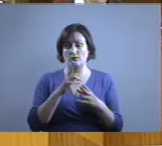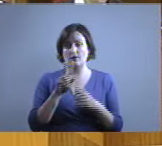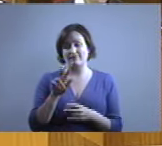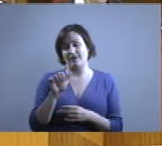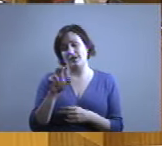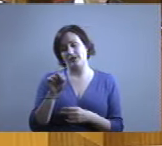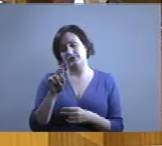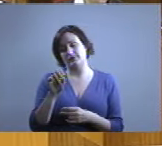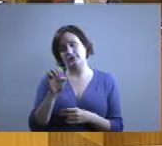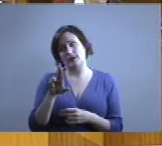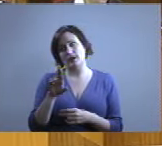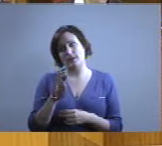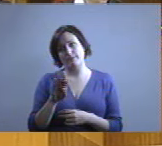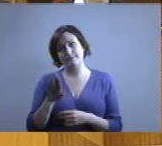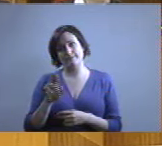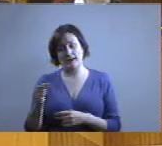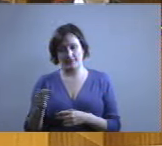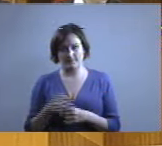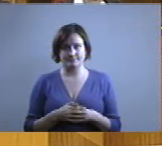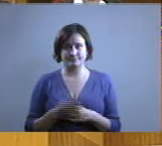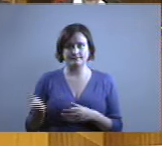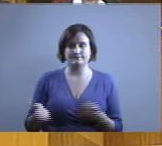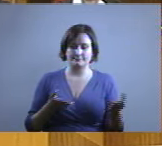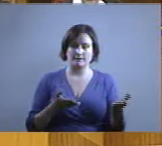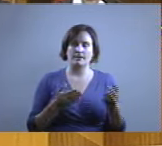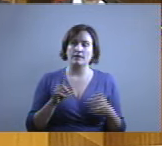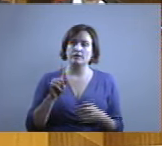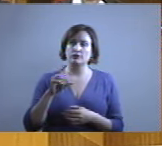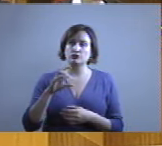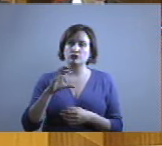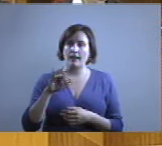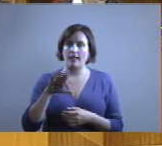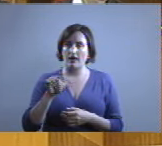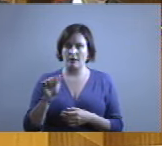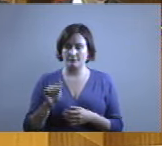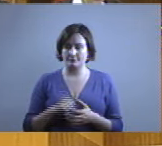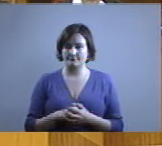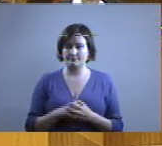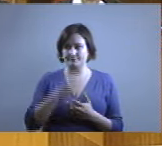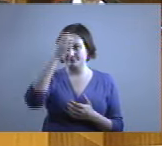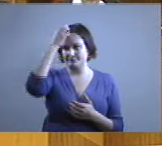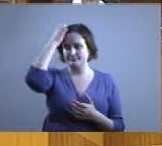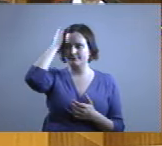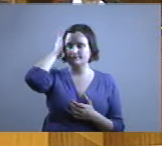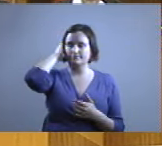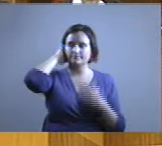Honorable Chikela.